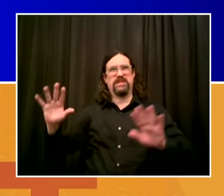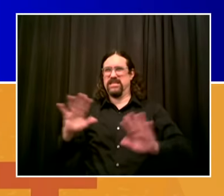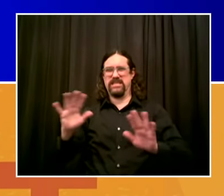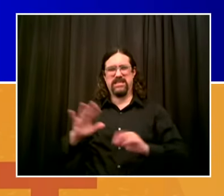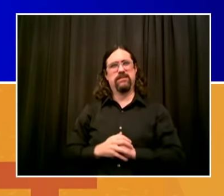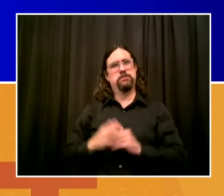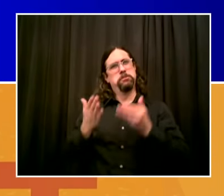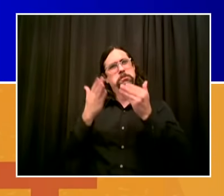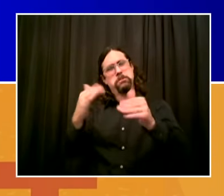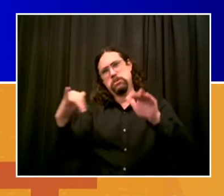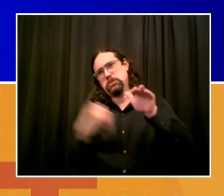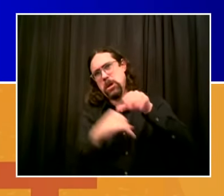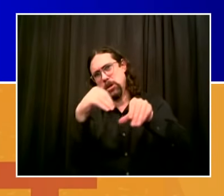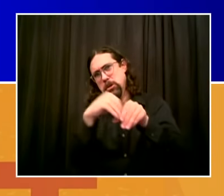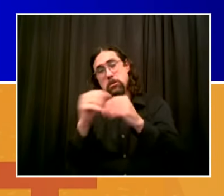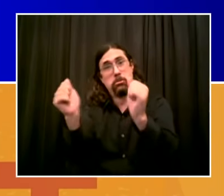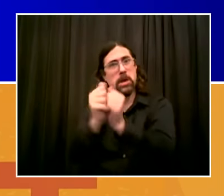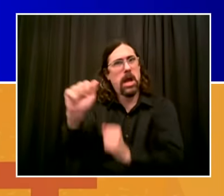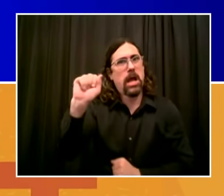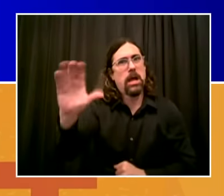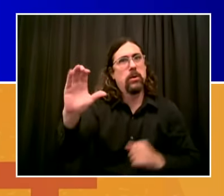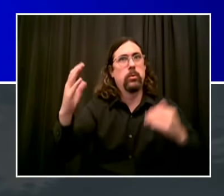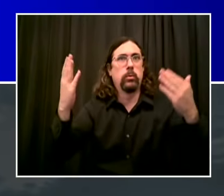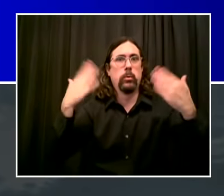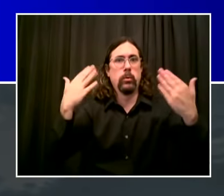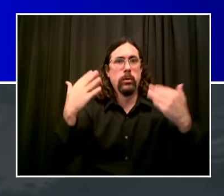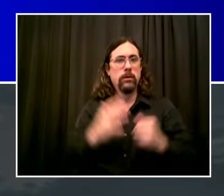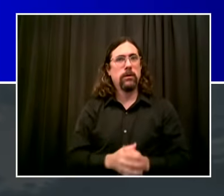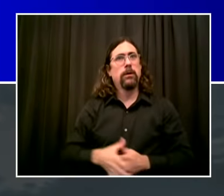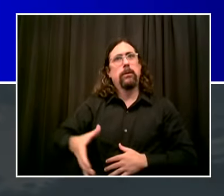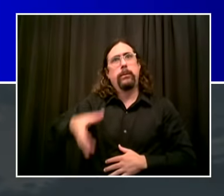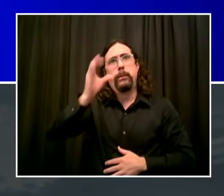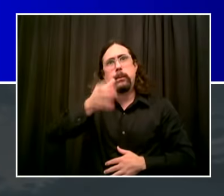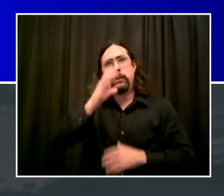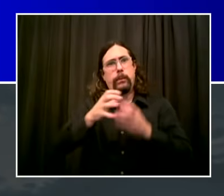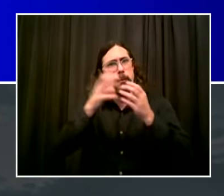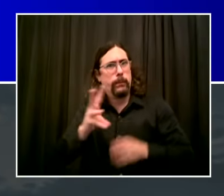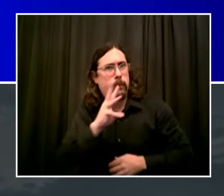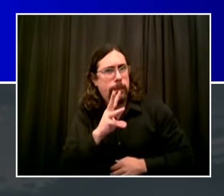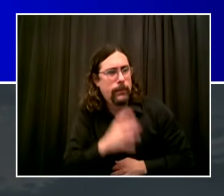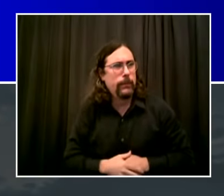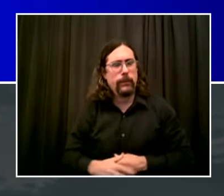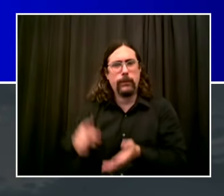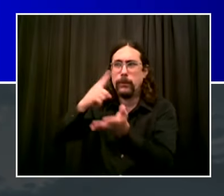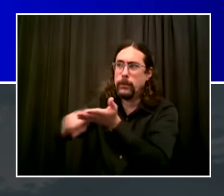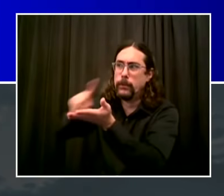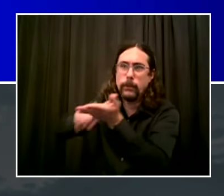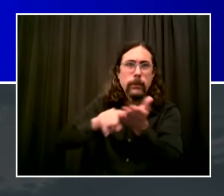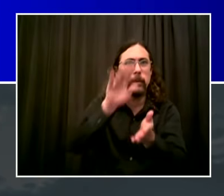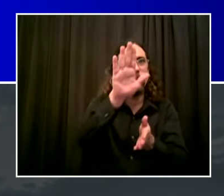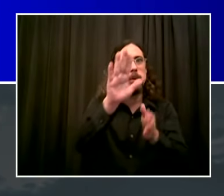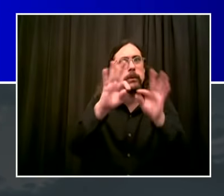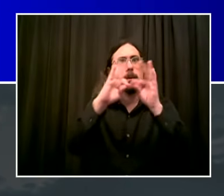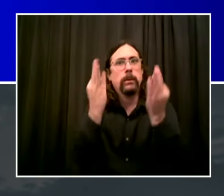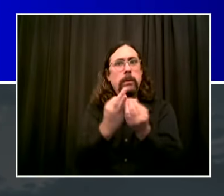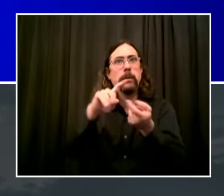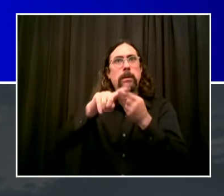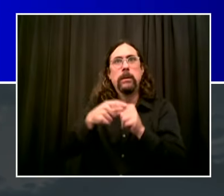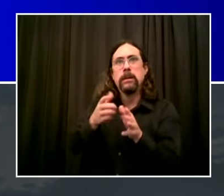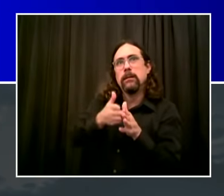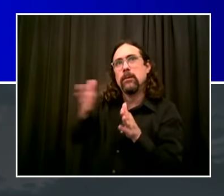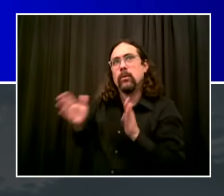need. Now, there's going to be cooling centers open all over the city. They'll be smart in the terms of the way they run them. There'll be